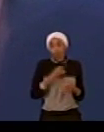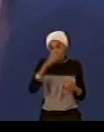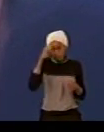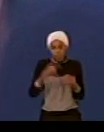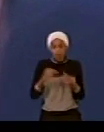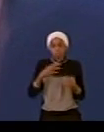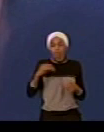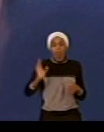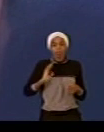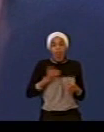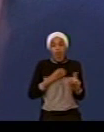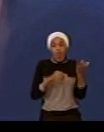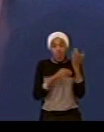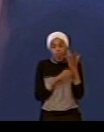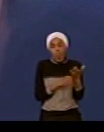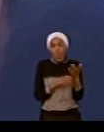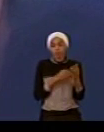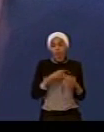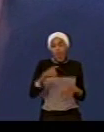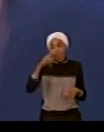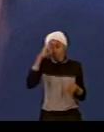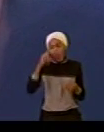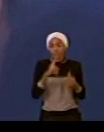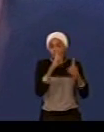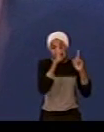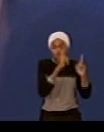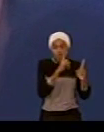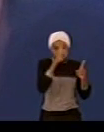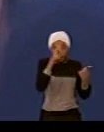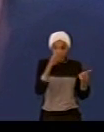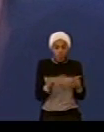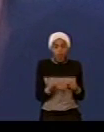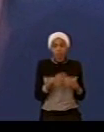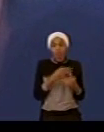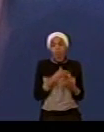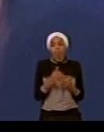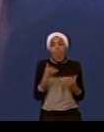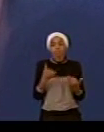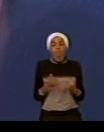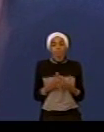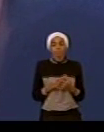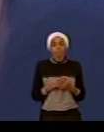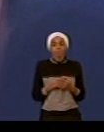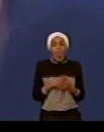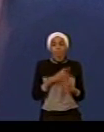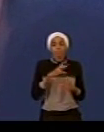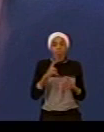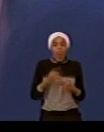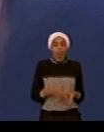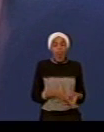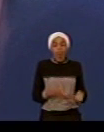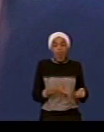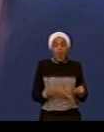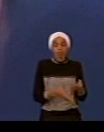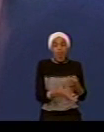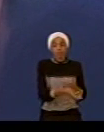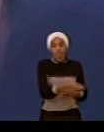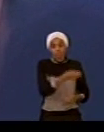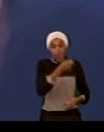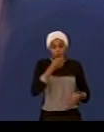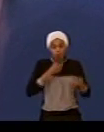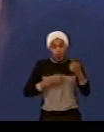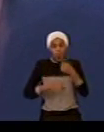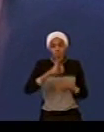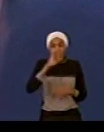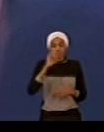his brethren were content. Then there passed by Midianites merchantmen, and they drew and lifted up Joseph out of the